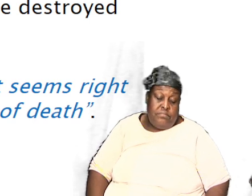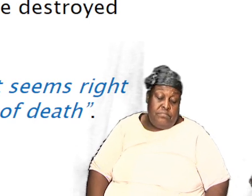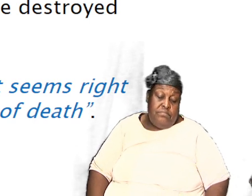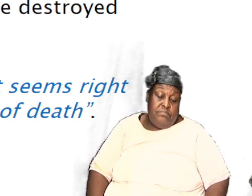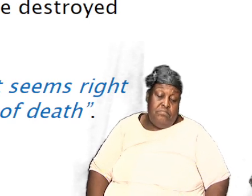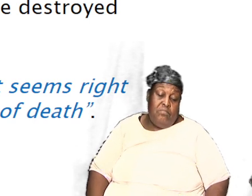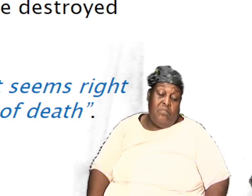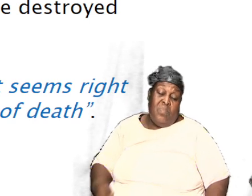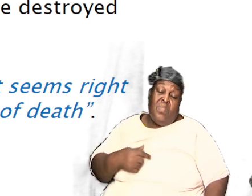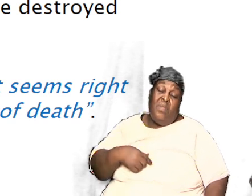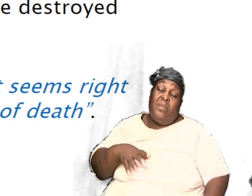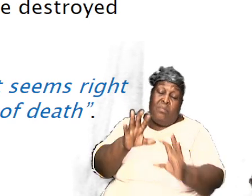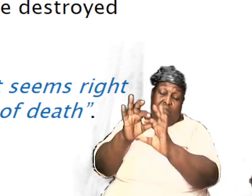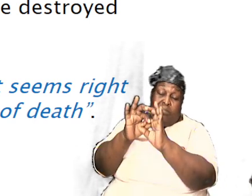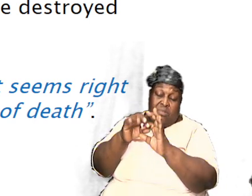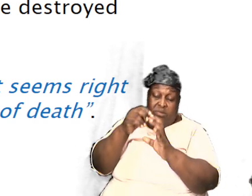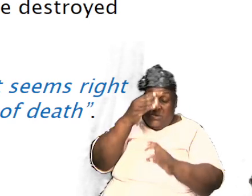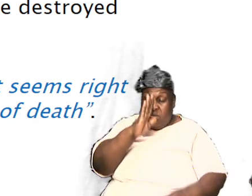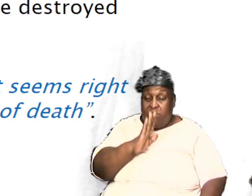I belong to the Lord.